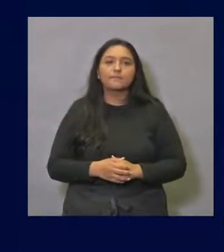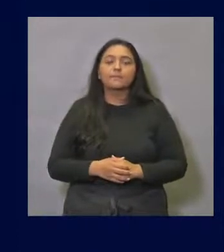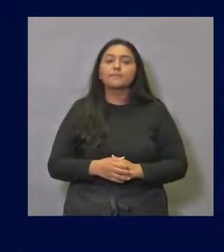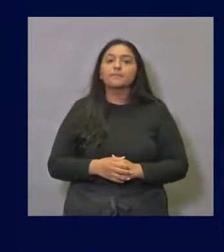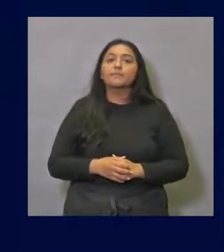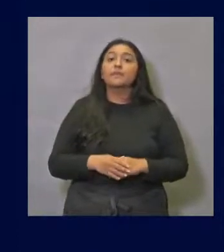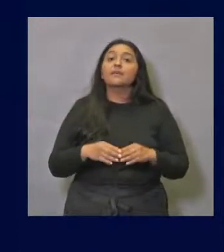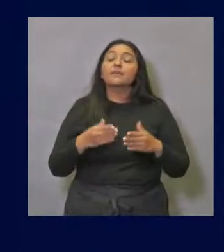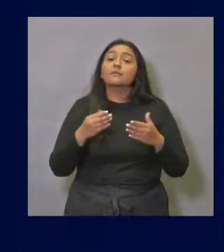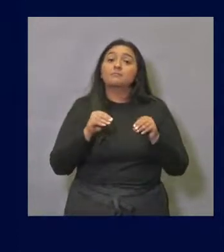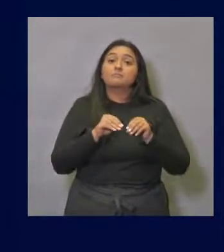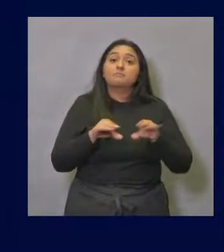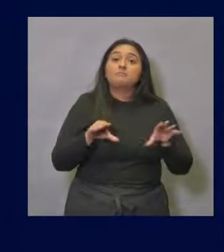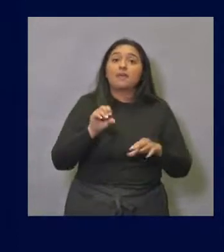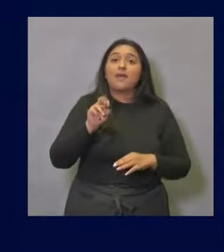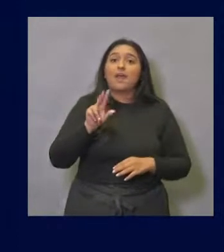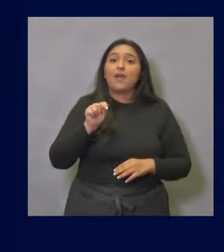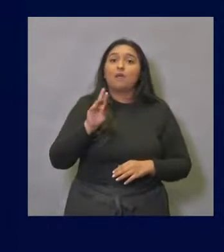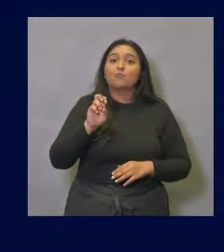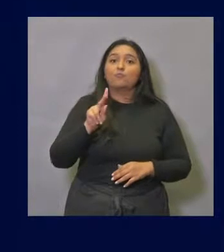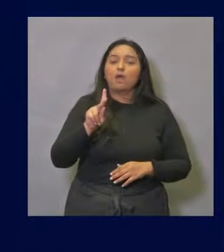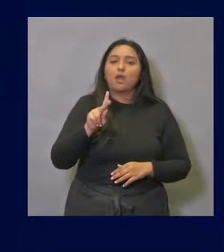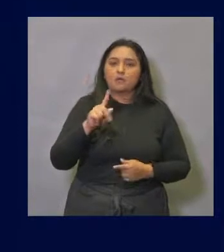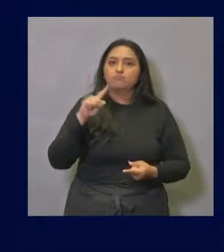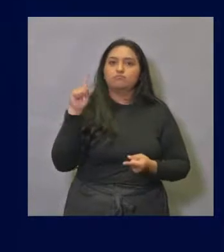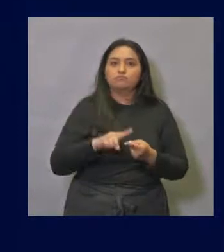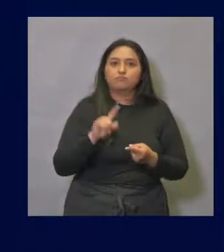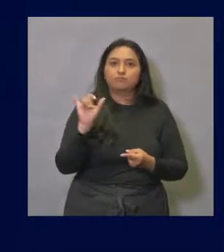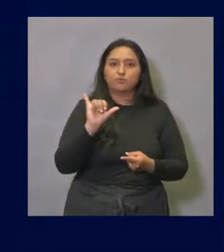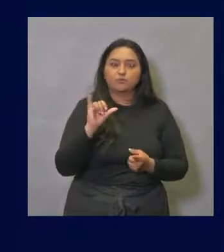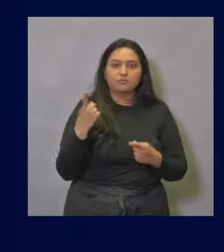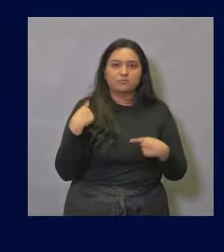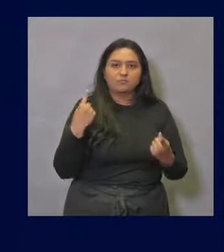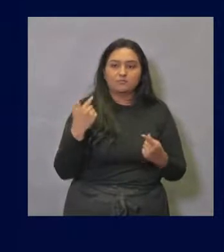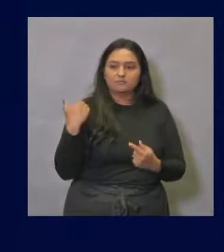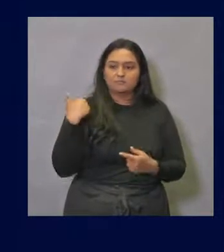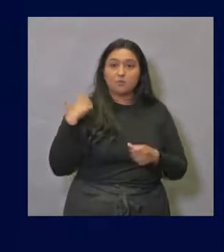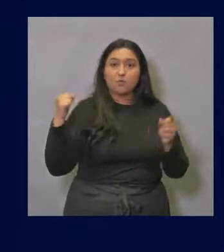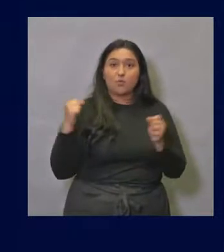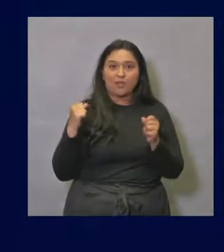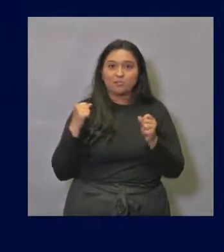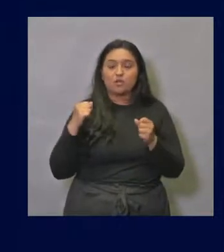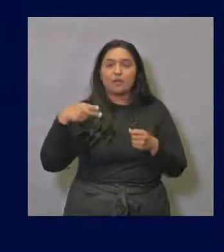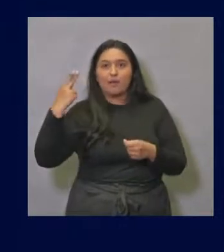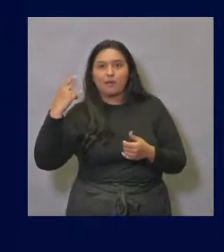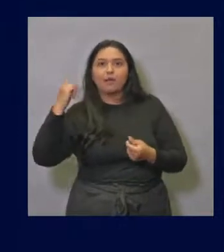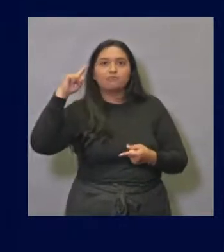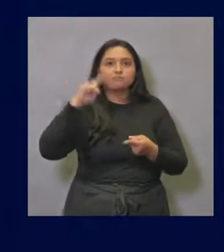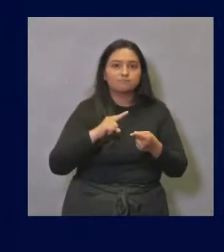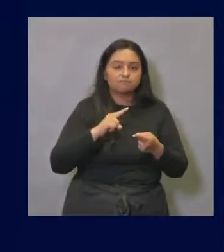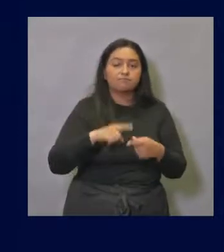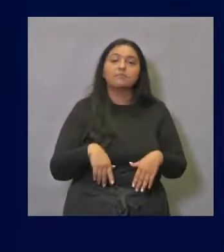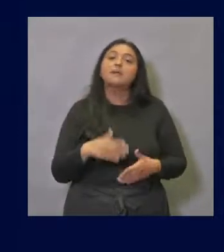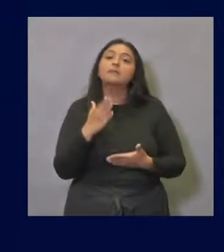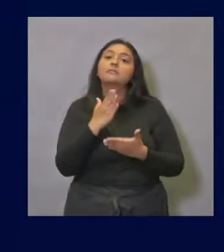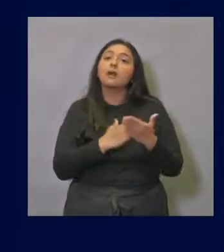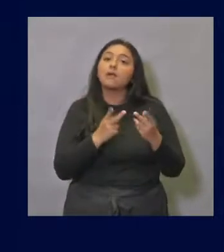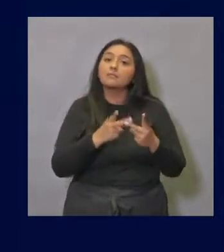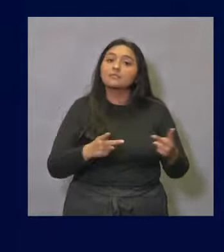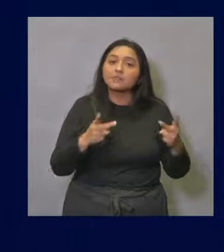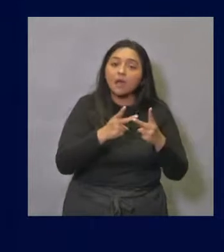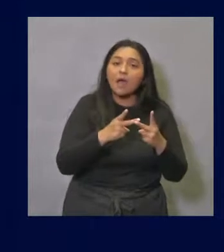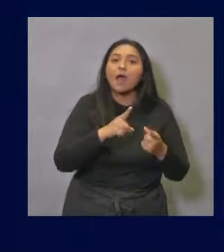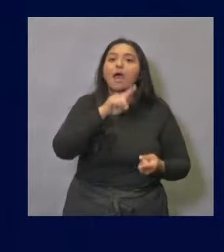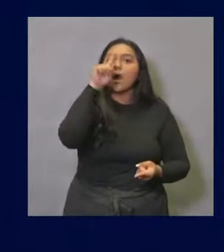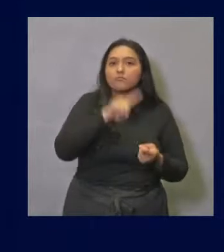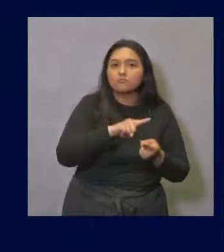declined significantly since the winter surge when the pandemic was at its worst. Certainly at some sites, the significant decrease we're seeing